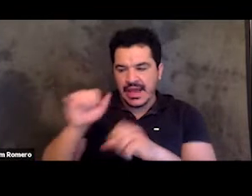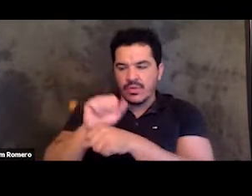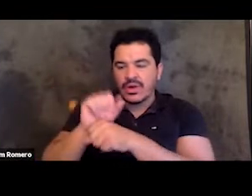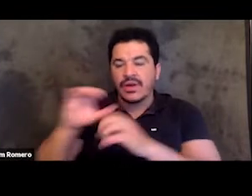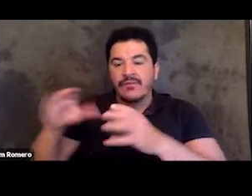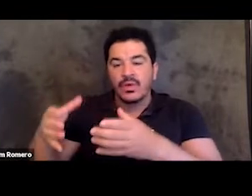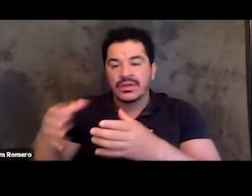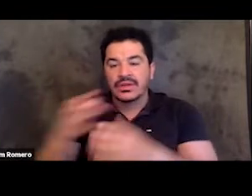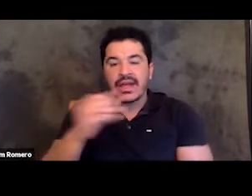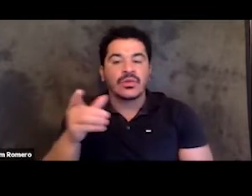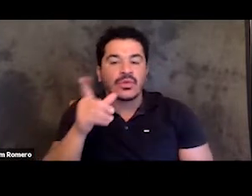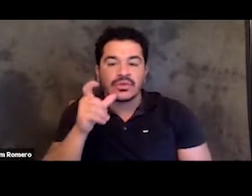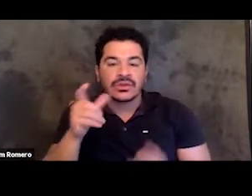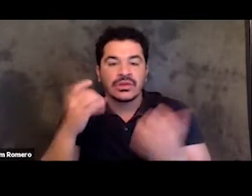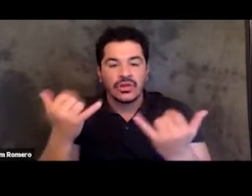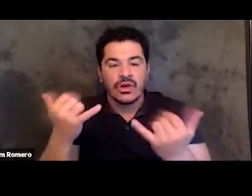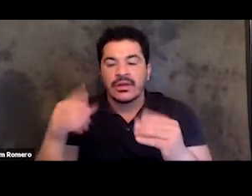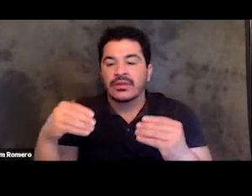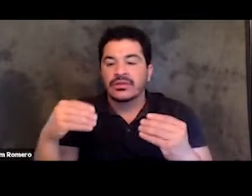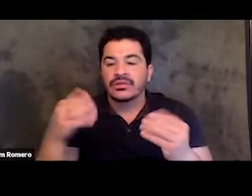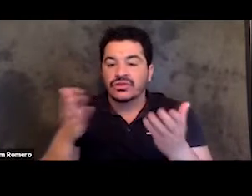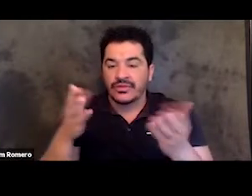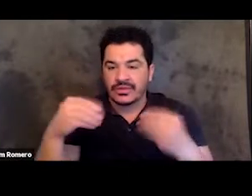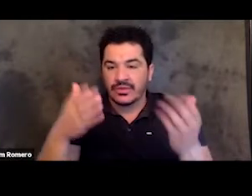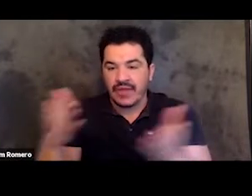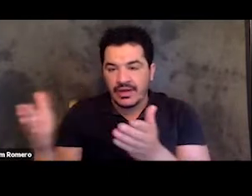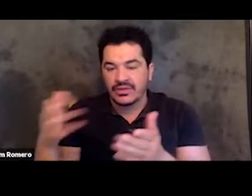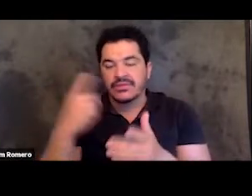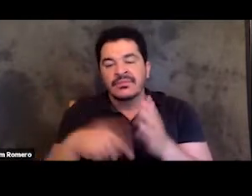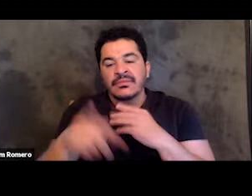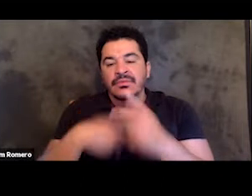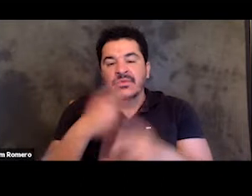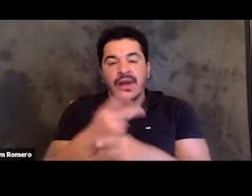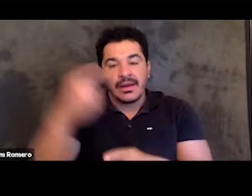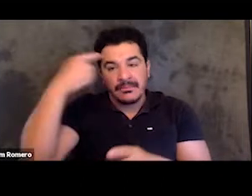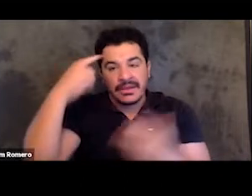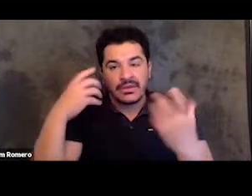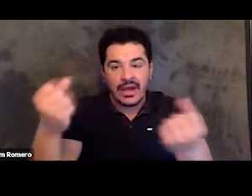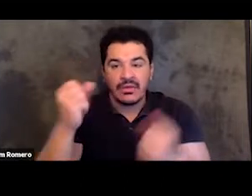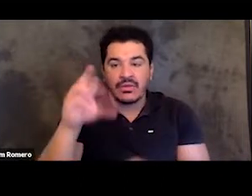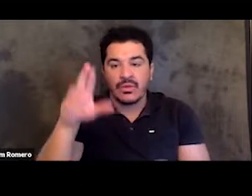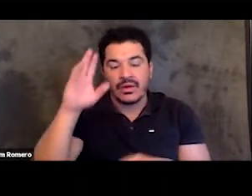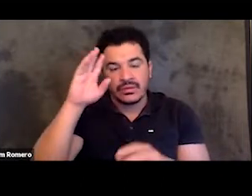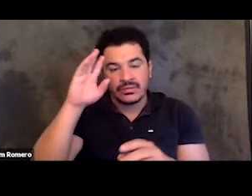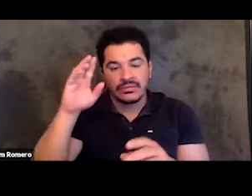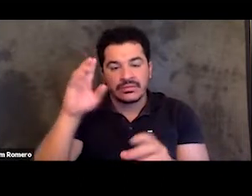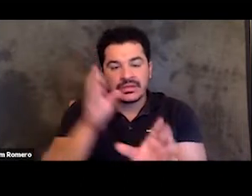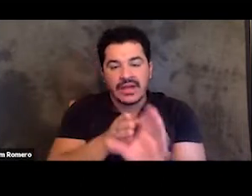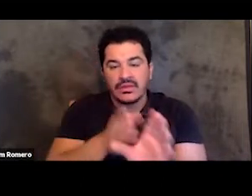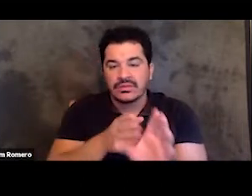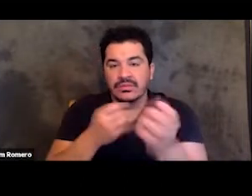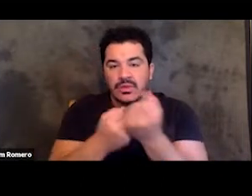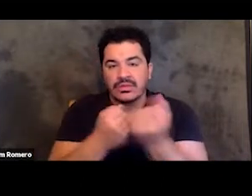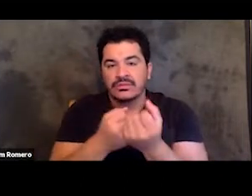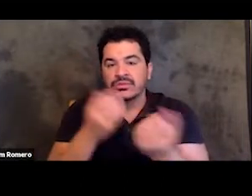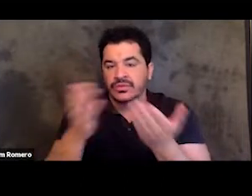service providers? What kinds of mental health or psychosocial support services are already available in the community?